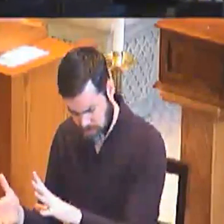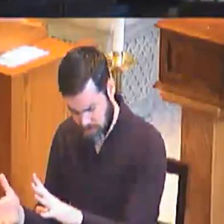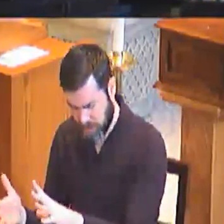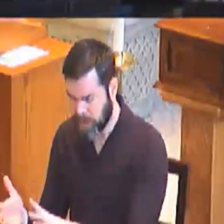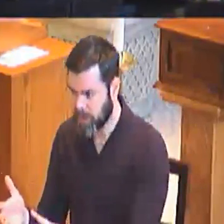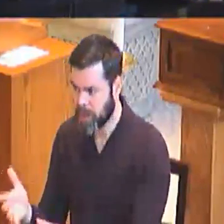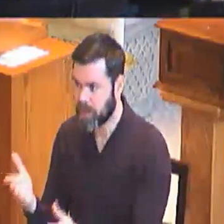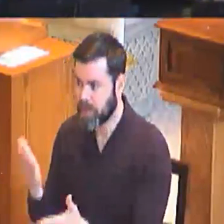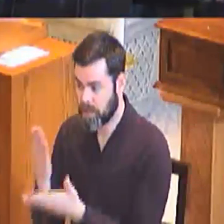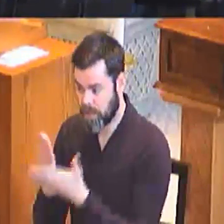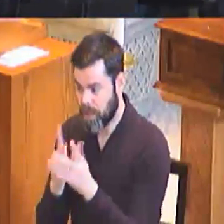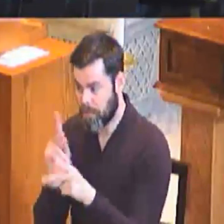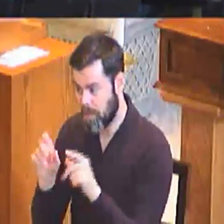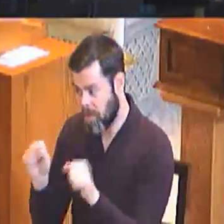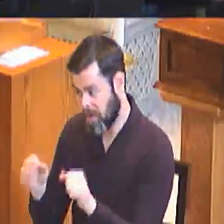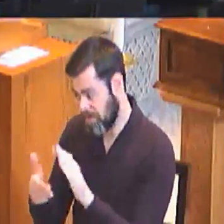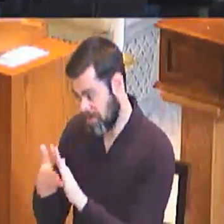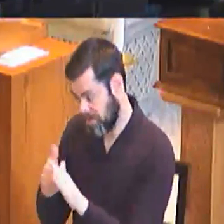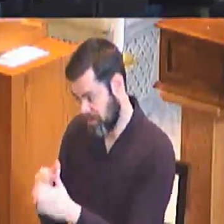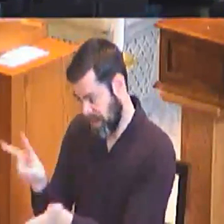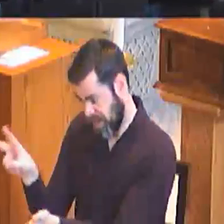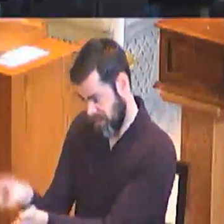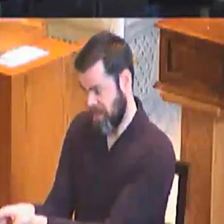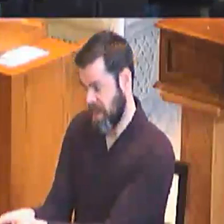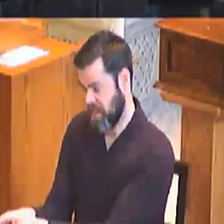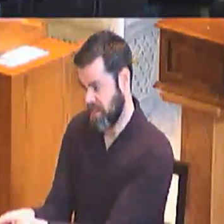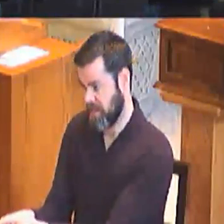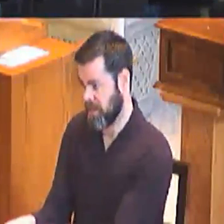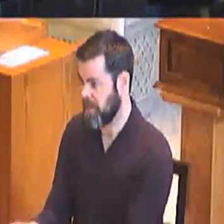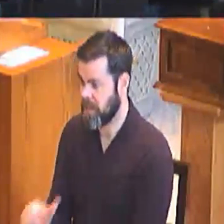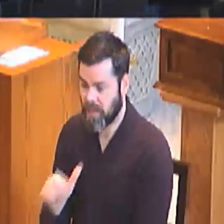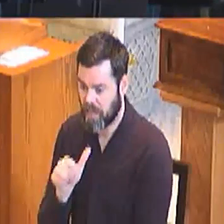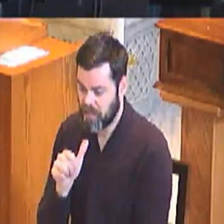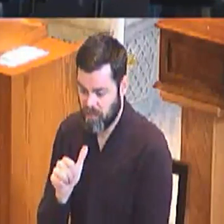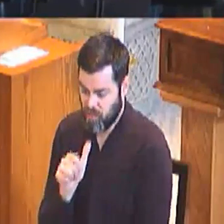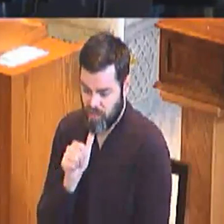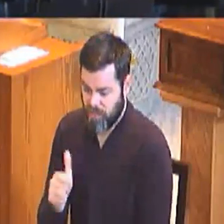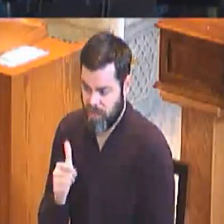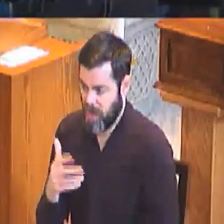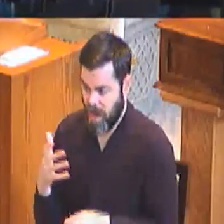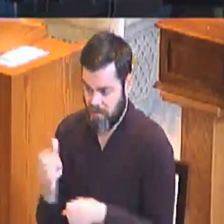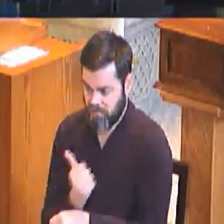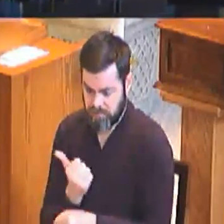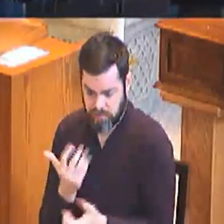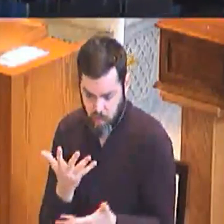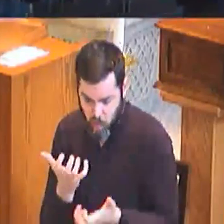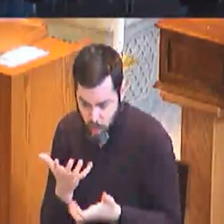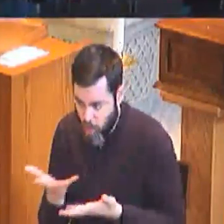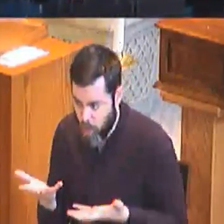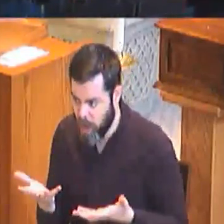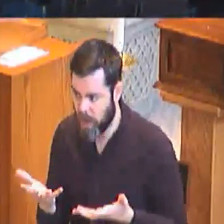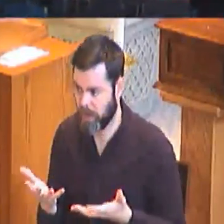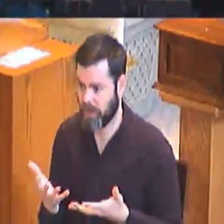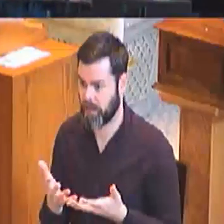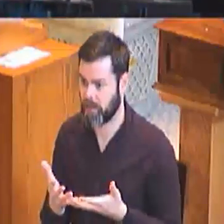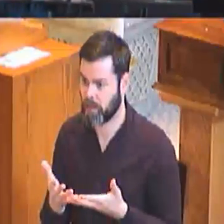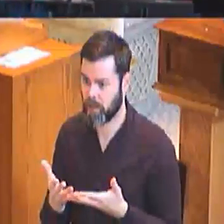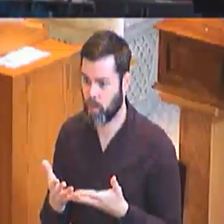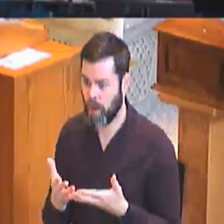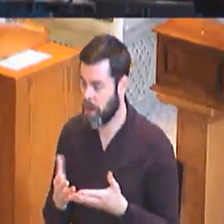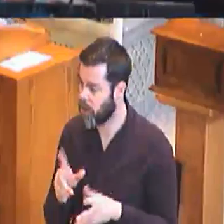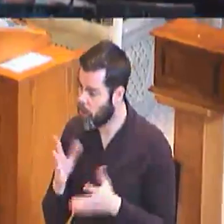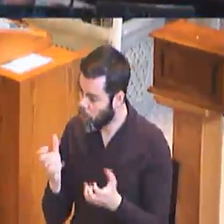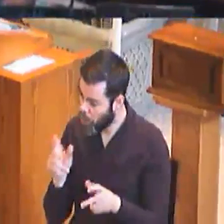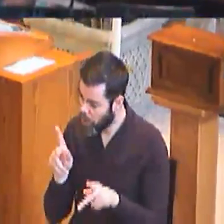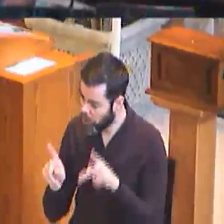he didn't get what he had intended for in this processional, this Hosea to the